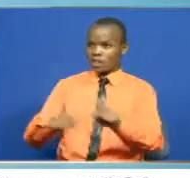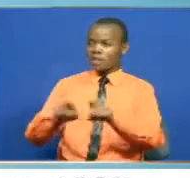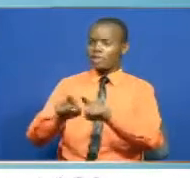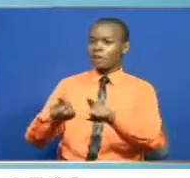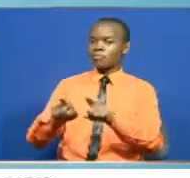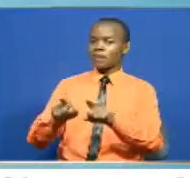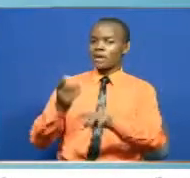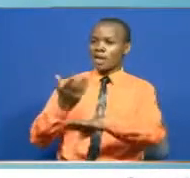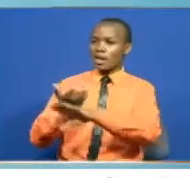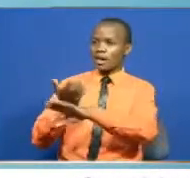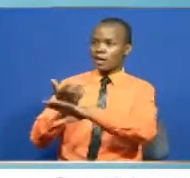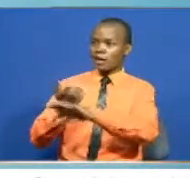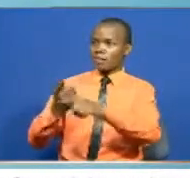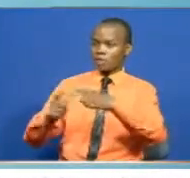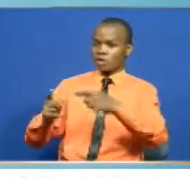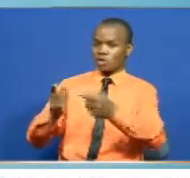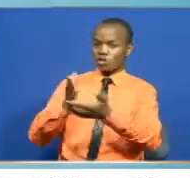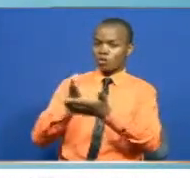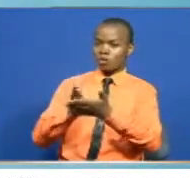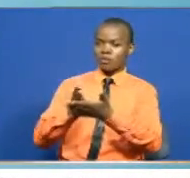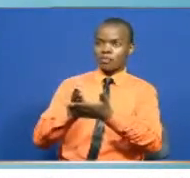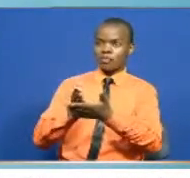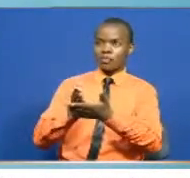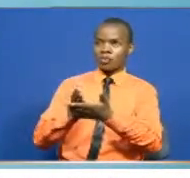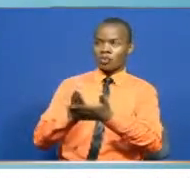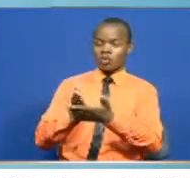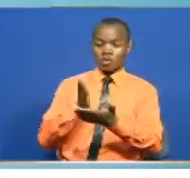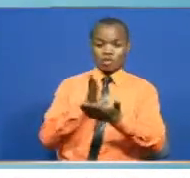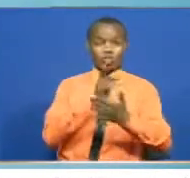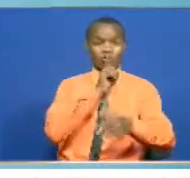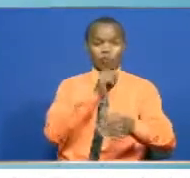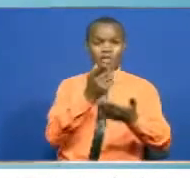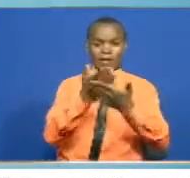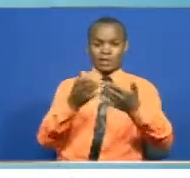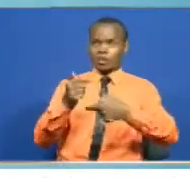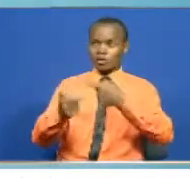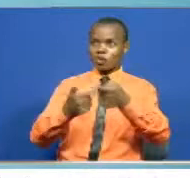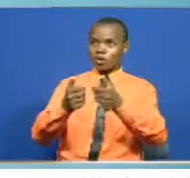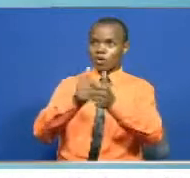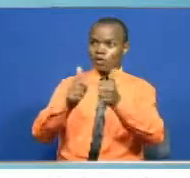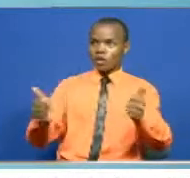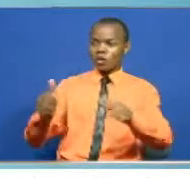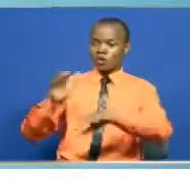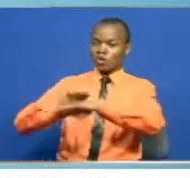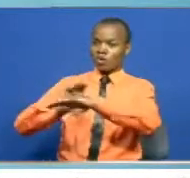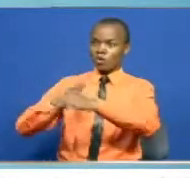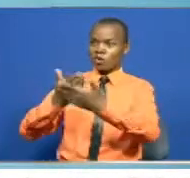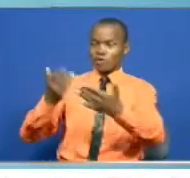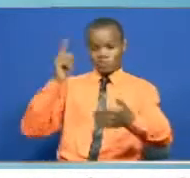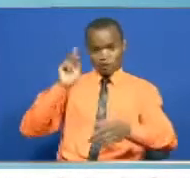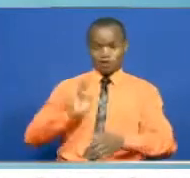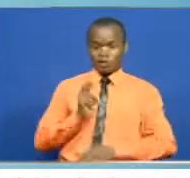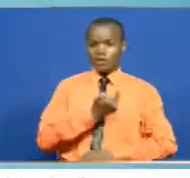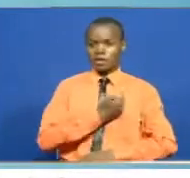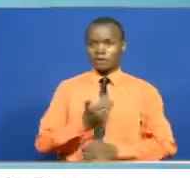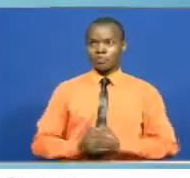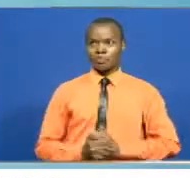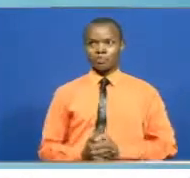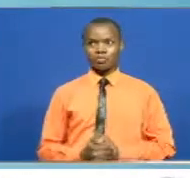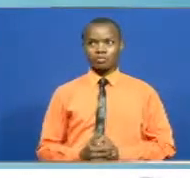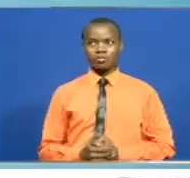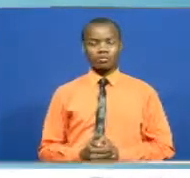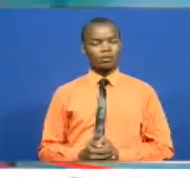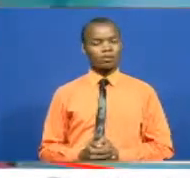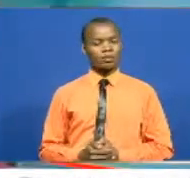hustle. But then we thank God that slowly but surely things are getting back to normal. So it's a good thing for us. And also,